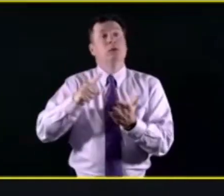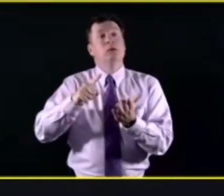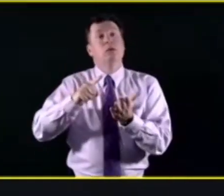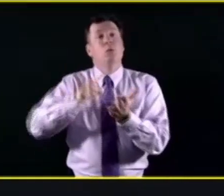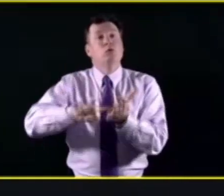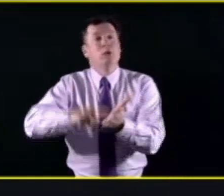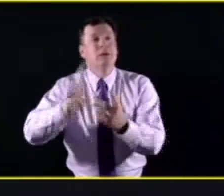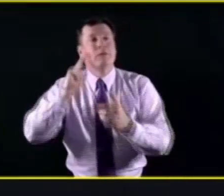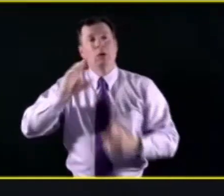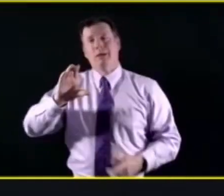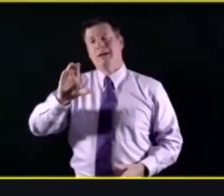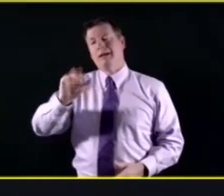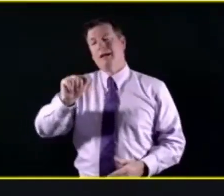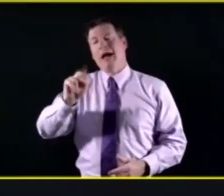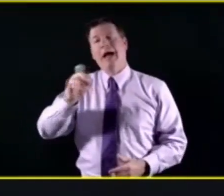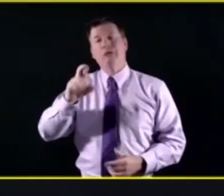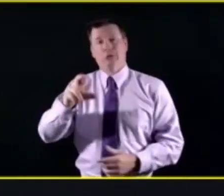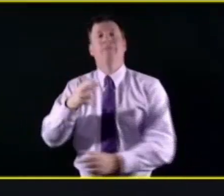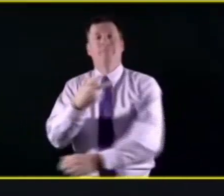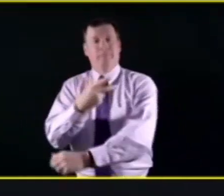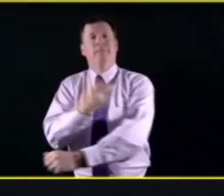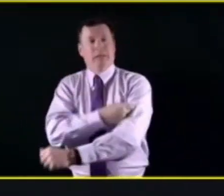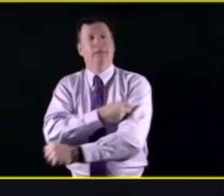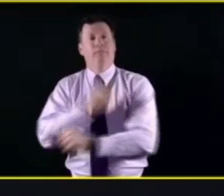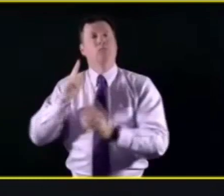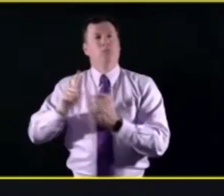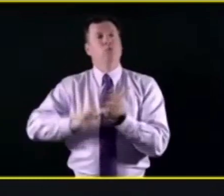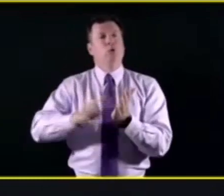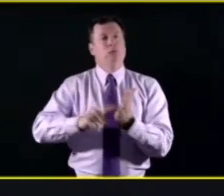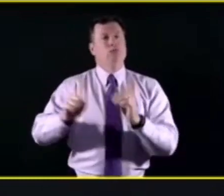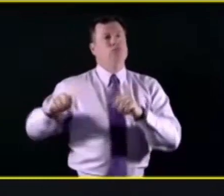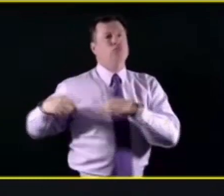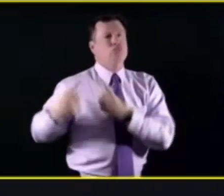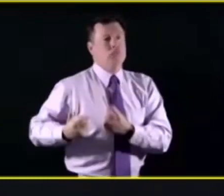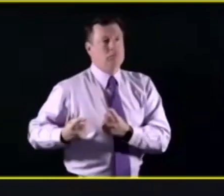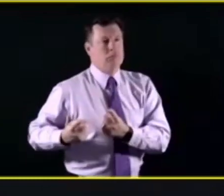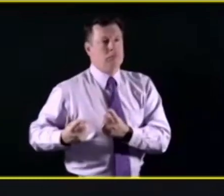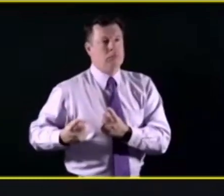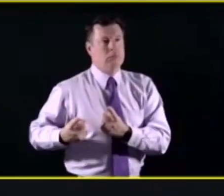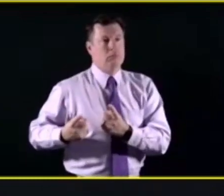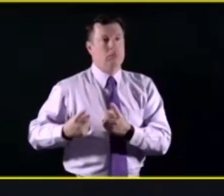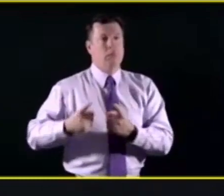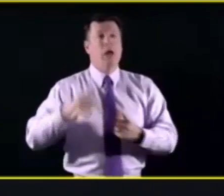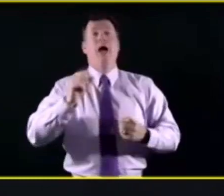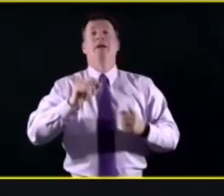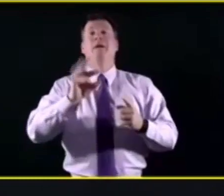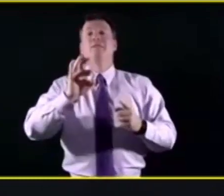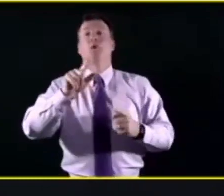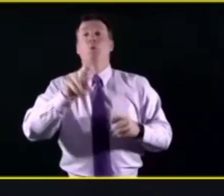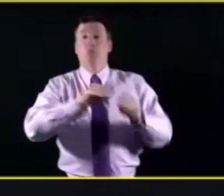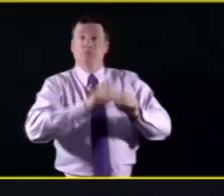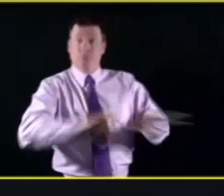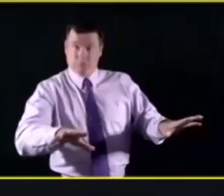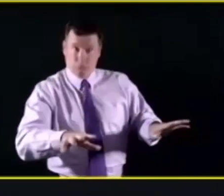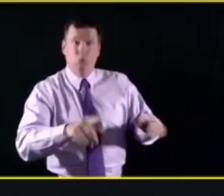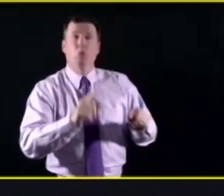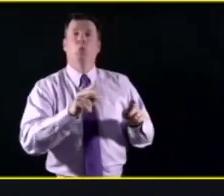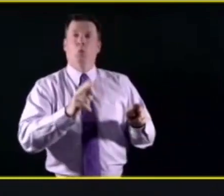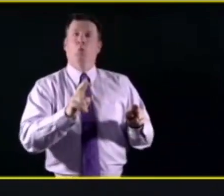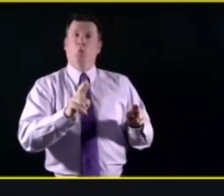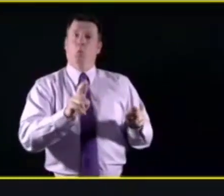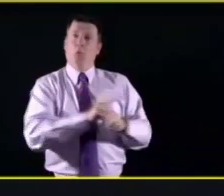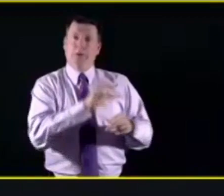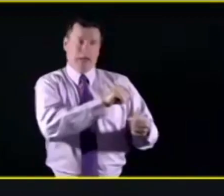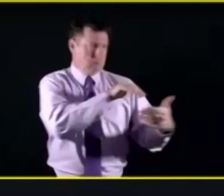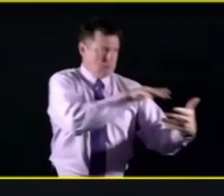cancer. They've also been used for pandemic influenza vaccine research in humans. And